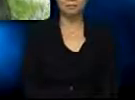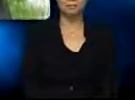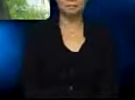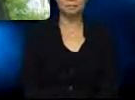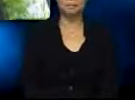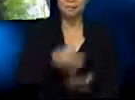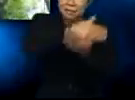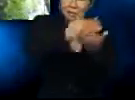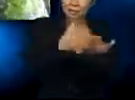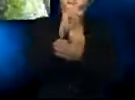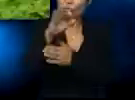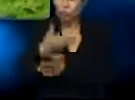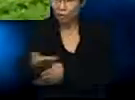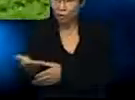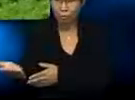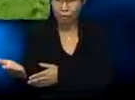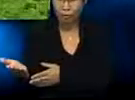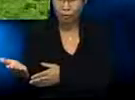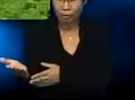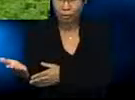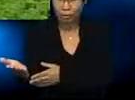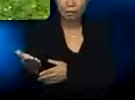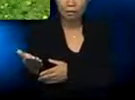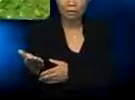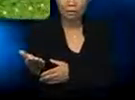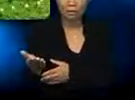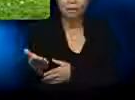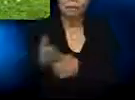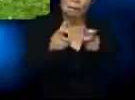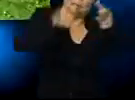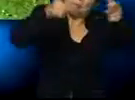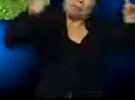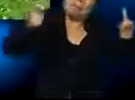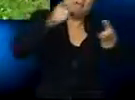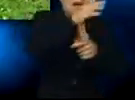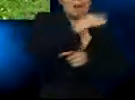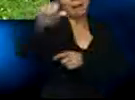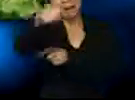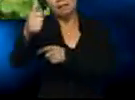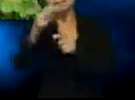Some of them are big and others are small.